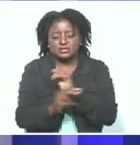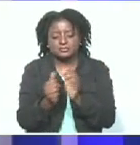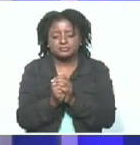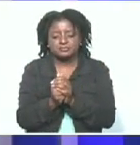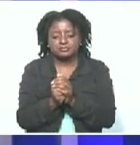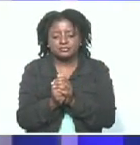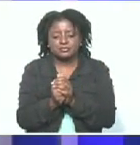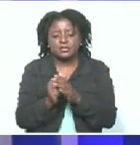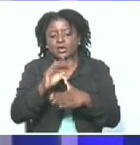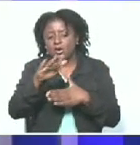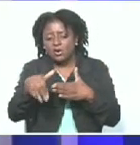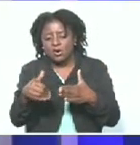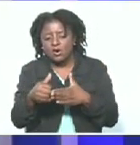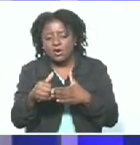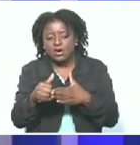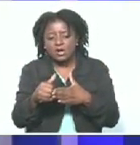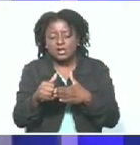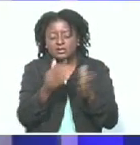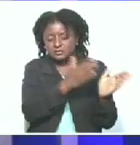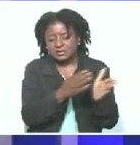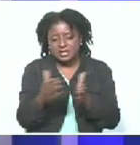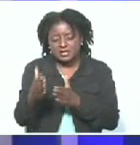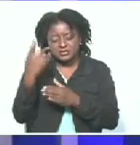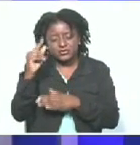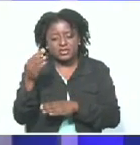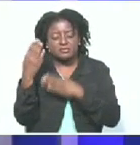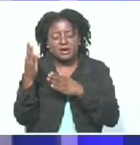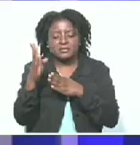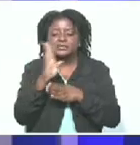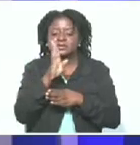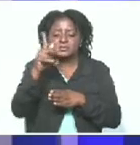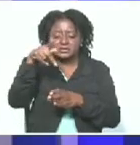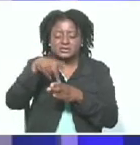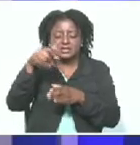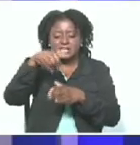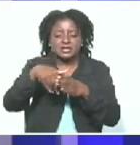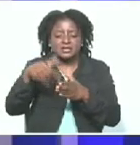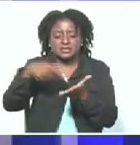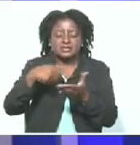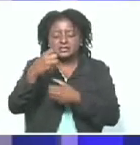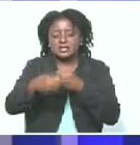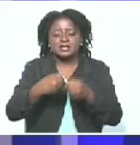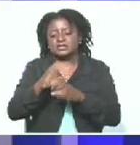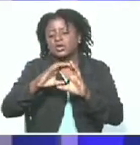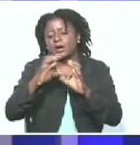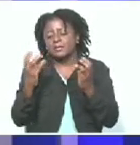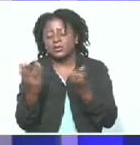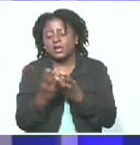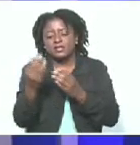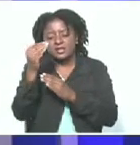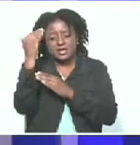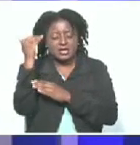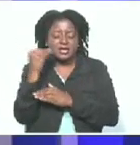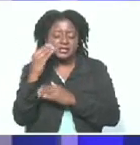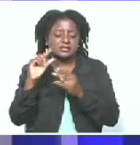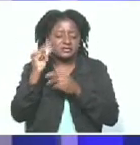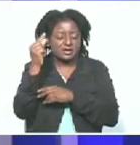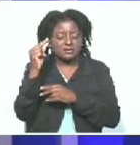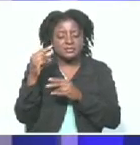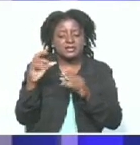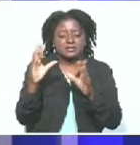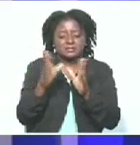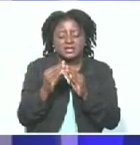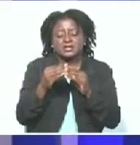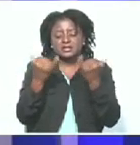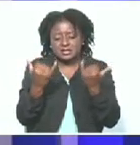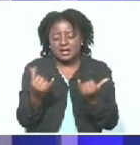All logistics for the Bahamas to participate in this year's Commonwealth Heads of Government meeting are now complete. The operation conducted by the Bahamas